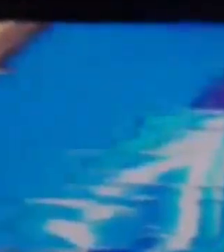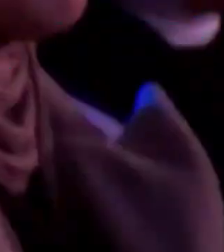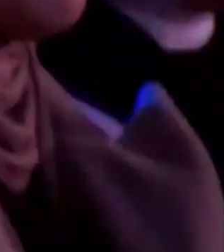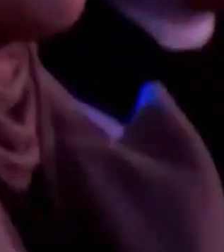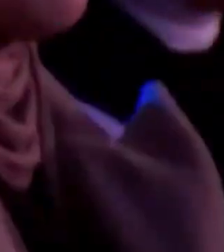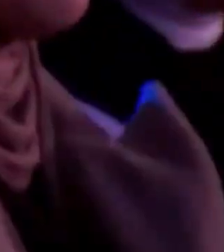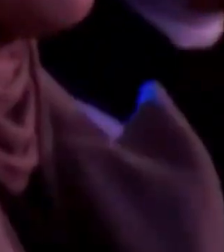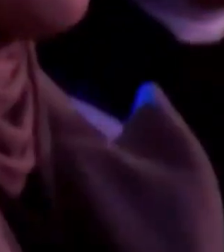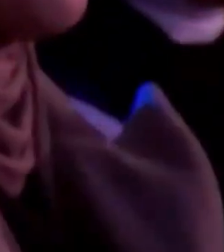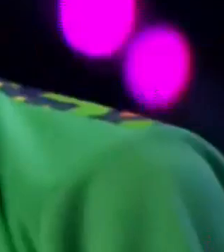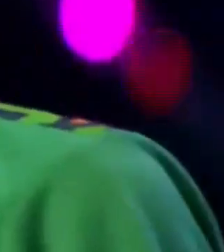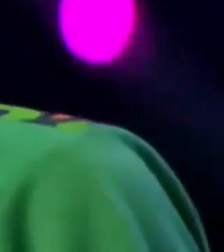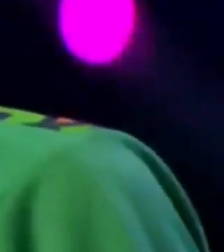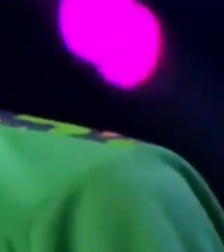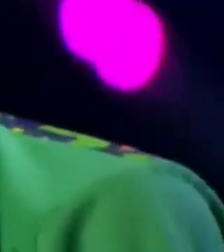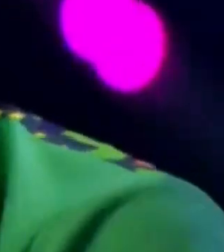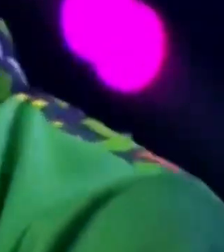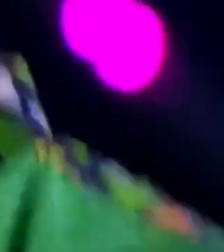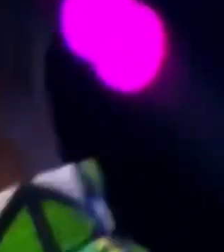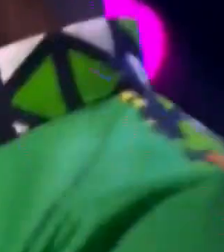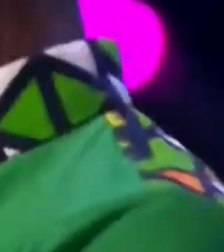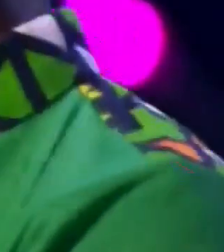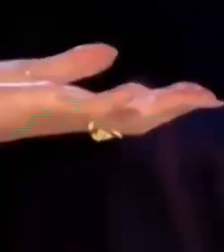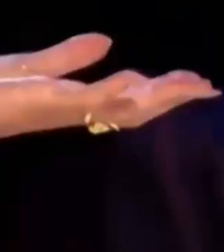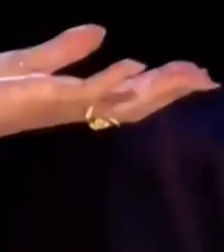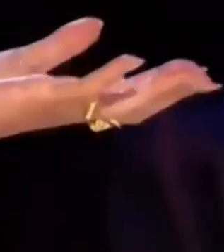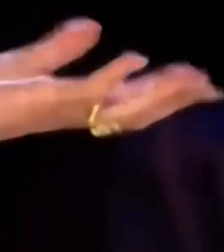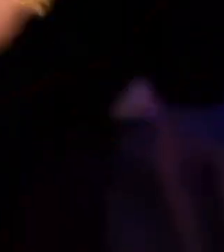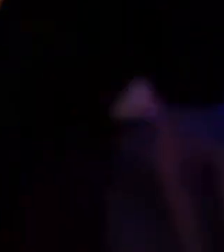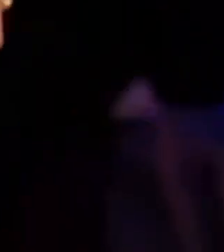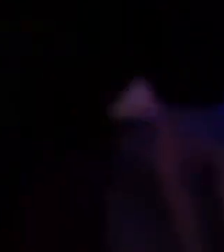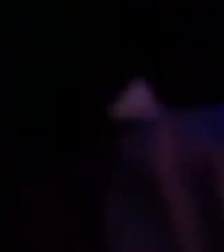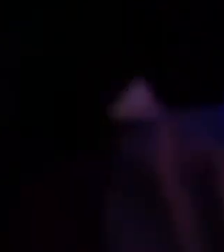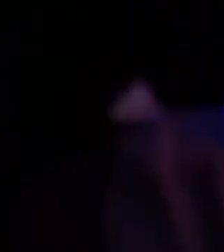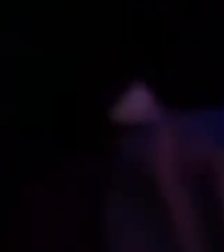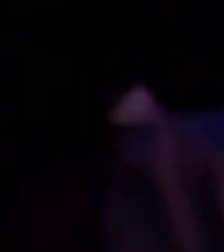excited. So, tell everybody where you're from